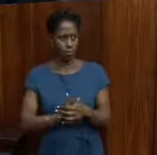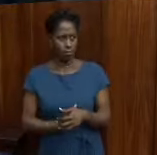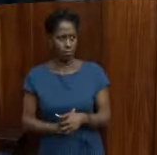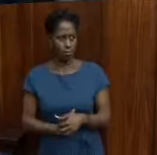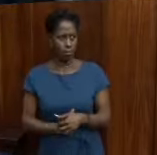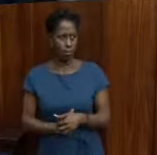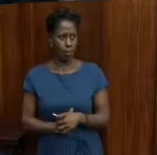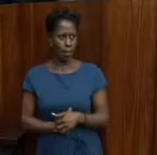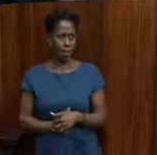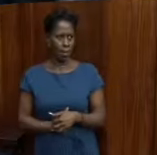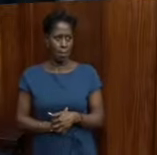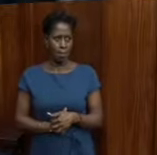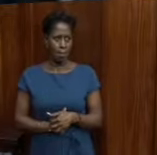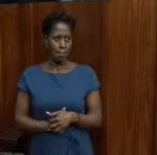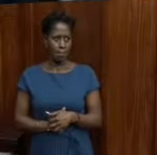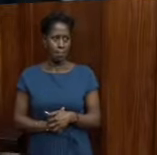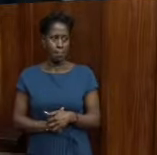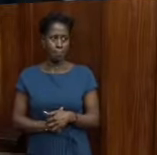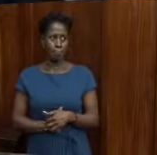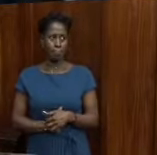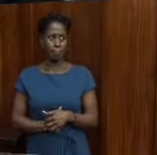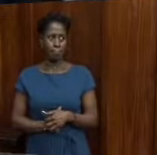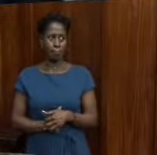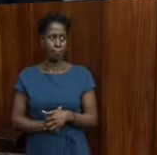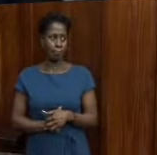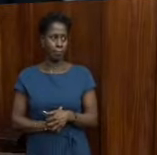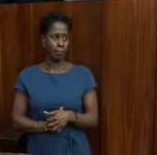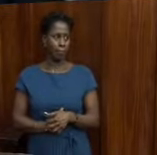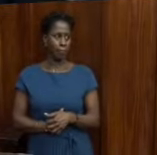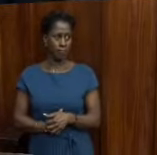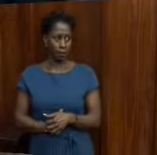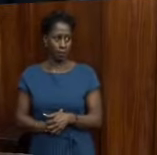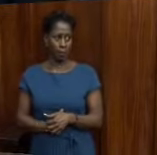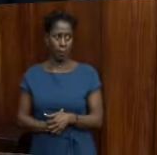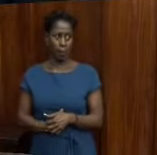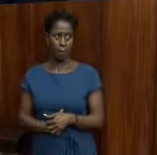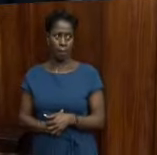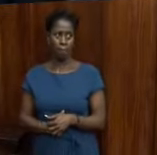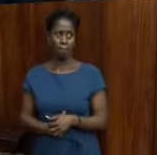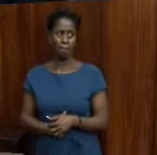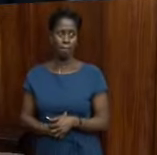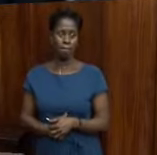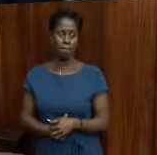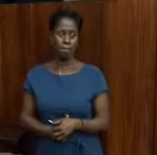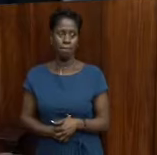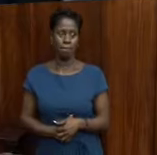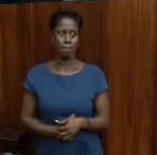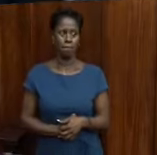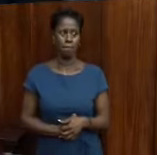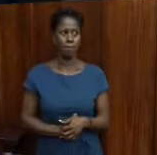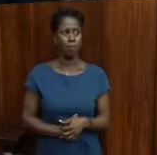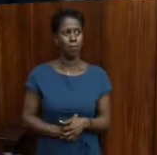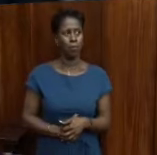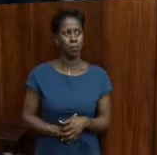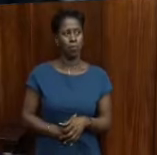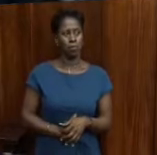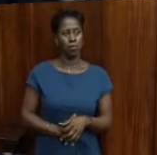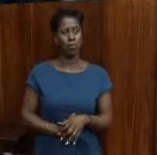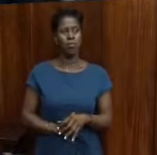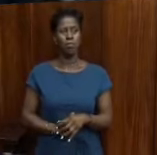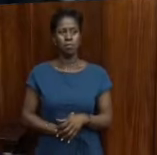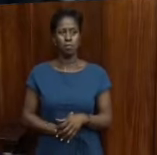Commission in collaboration with the United Nations Children Emergency Fund, UNICEF, and the International